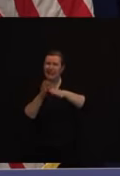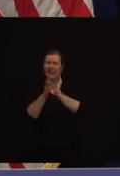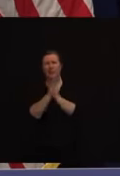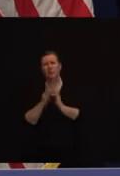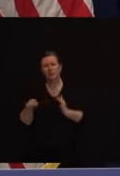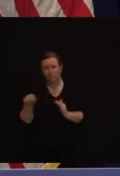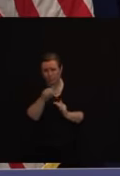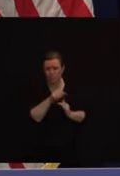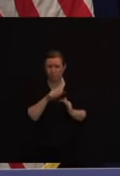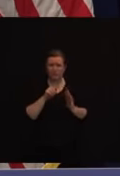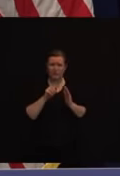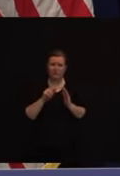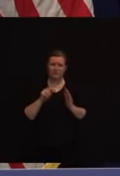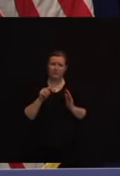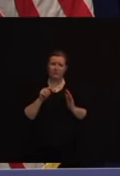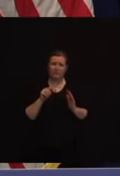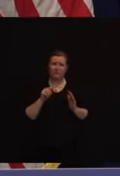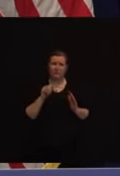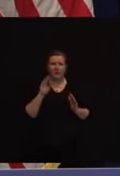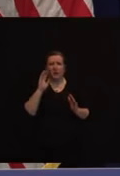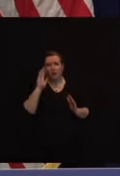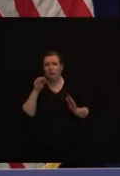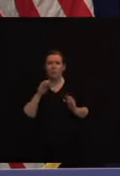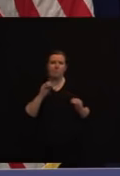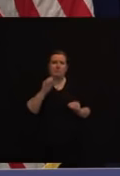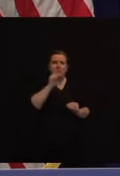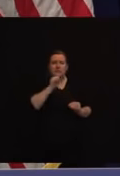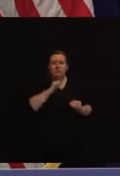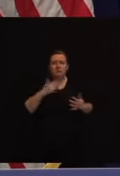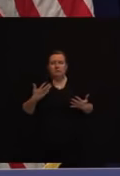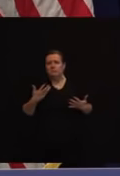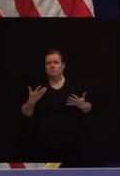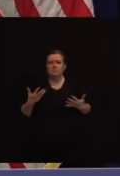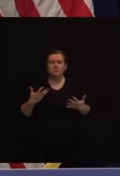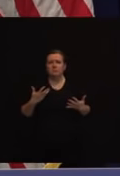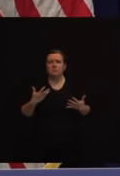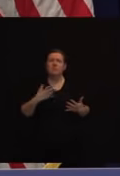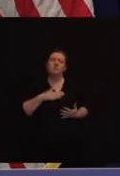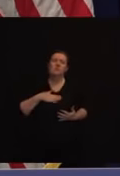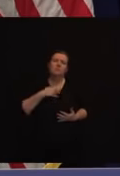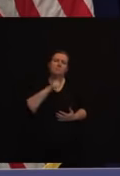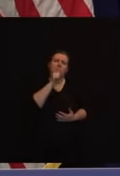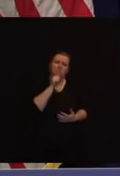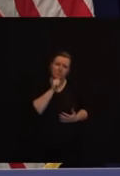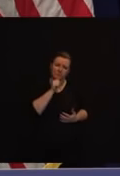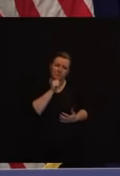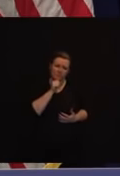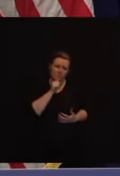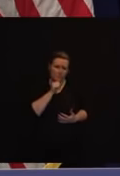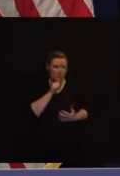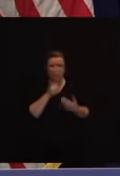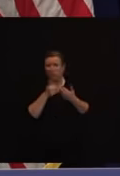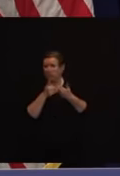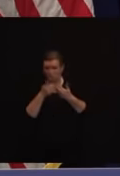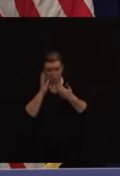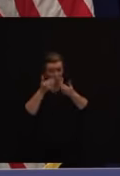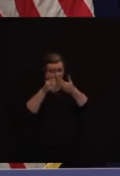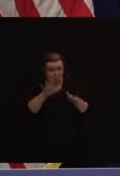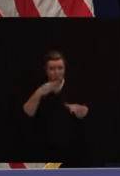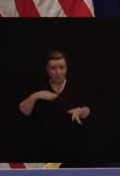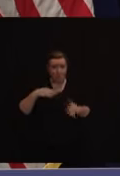is trying your patience, but please try to remain patient. And to repeat, you will not lose one penny of what's coming to